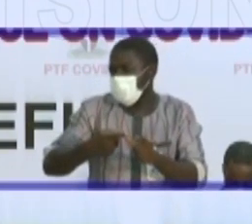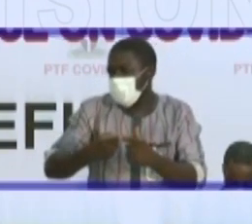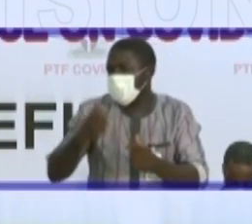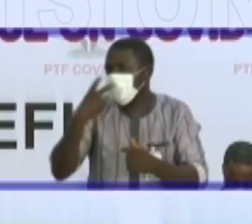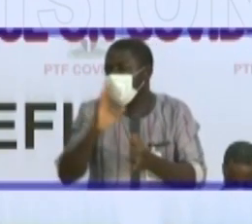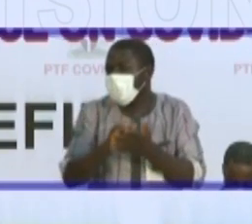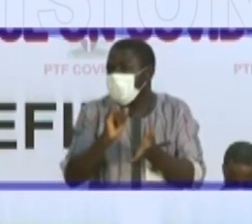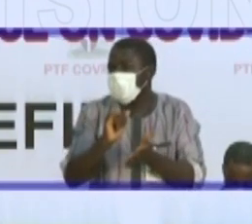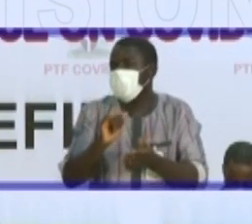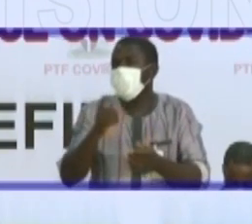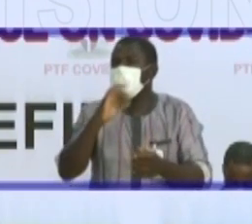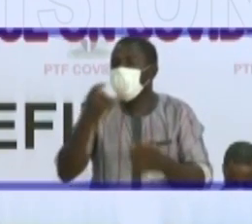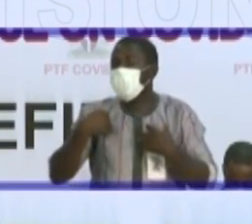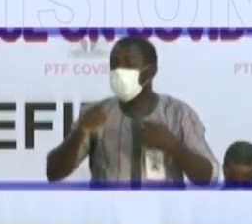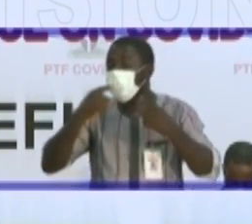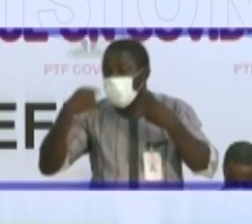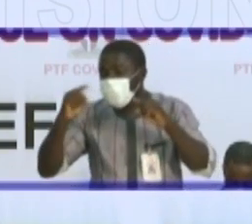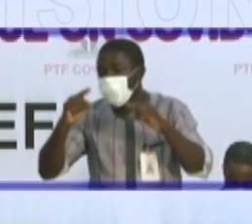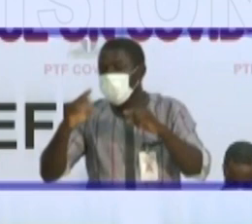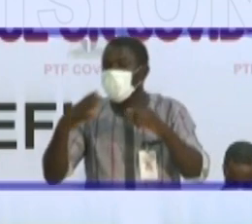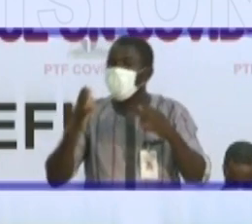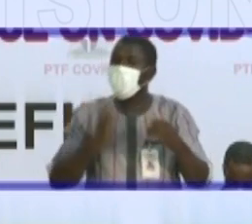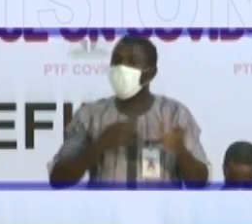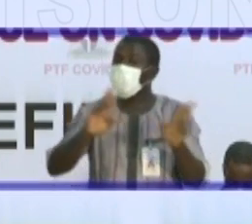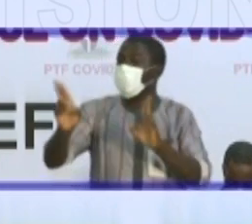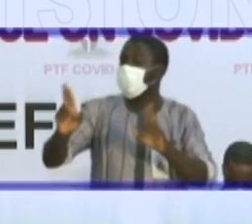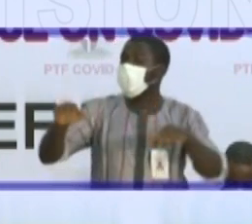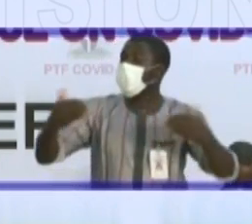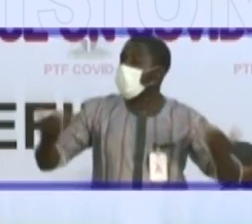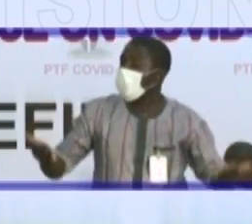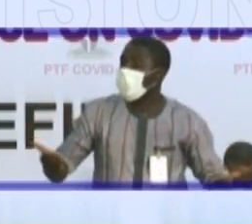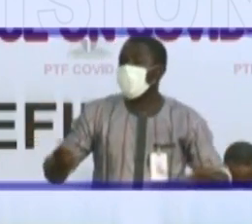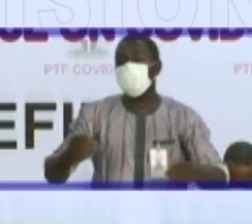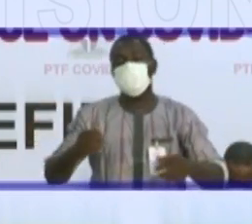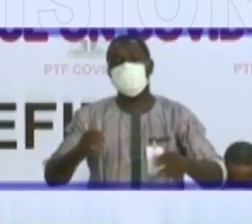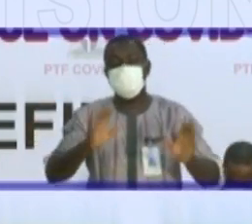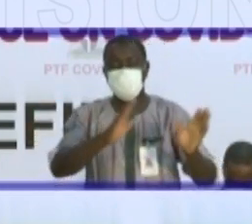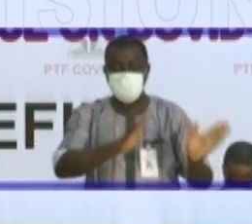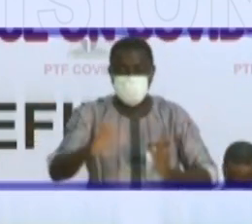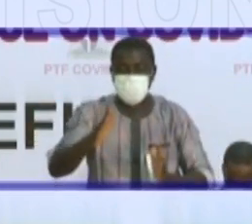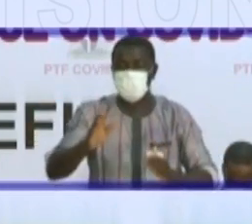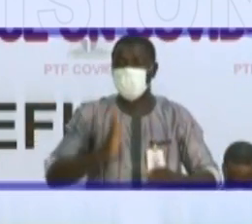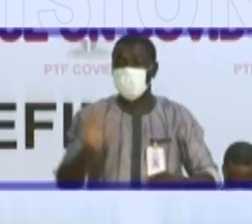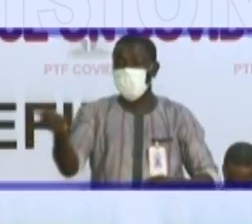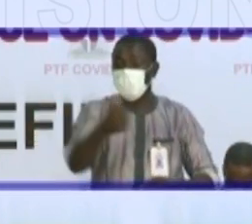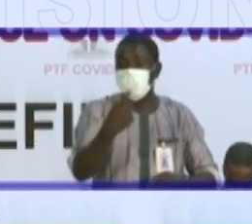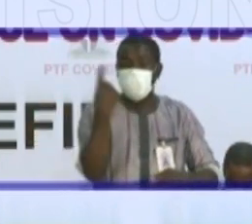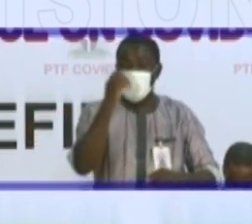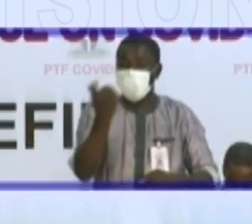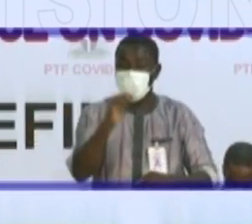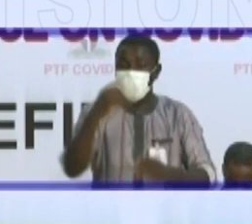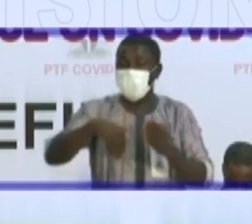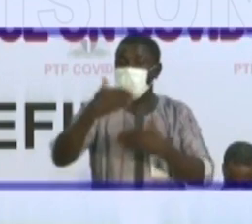Also, to assess our state of readiness and prepare ourselves for the next steps to be